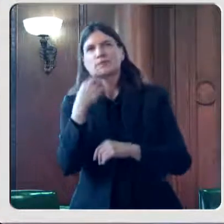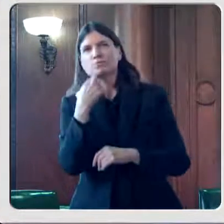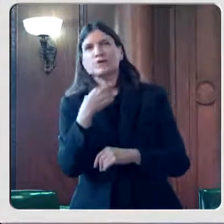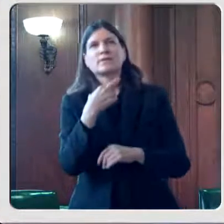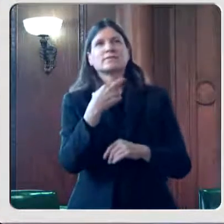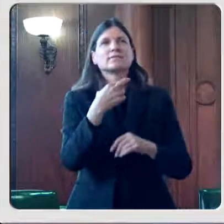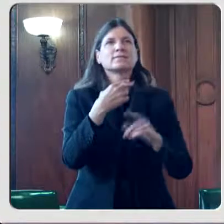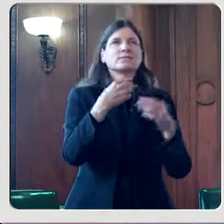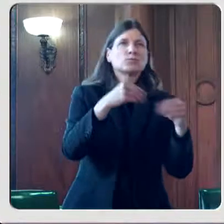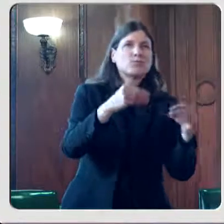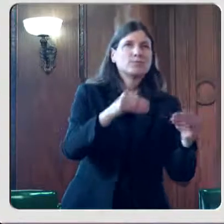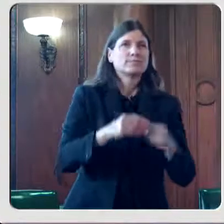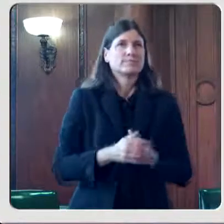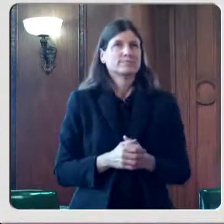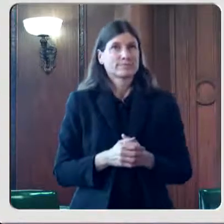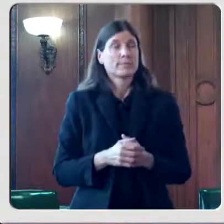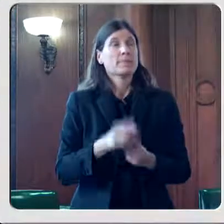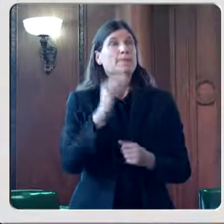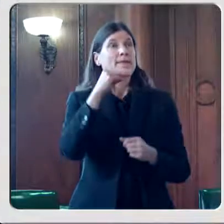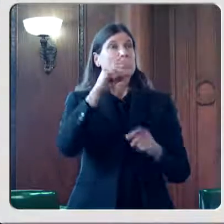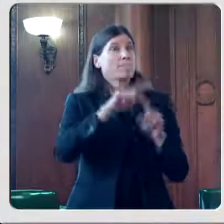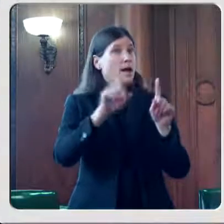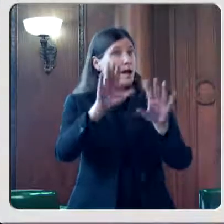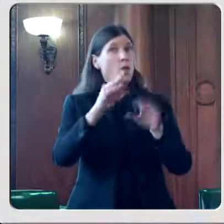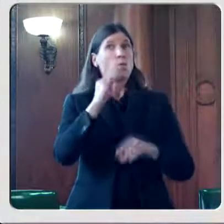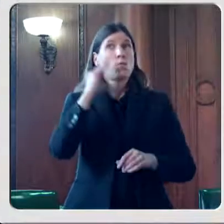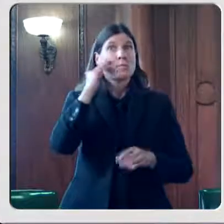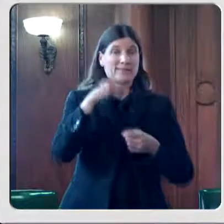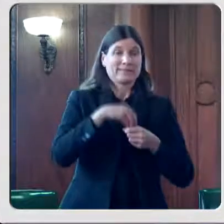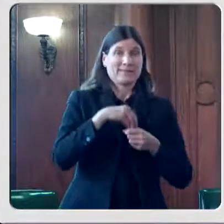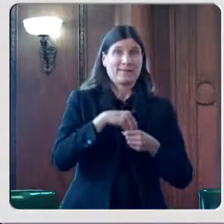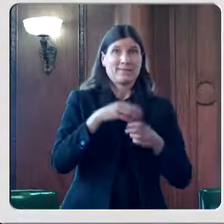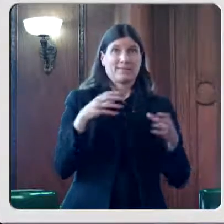inside, 25 outside.